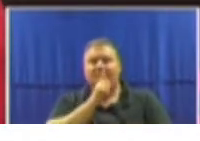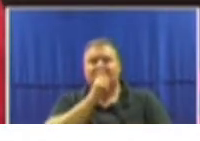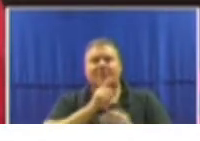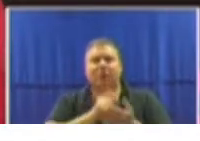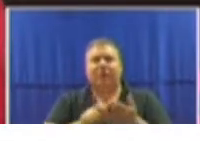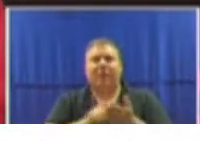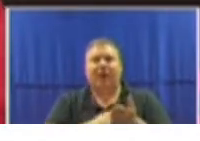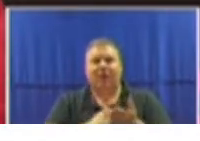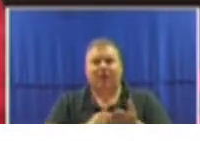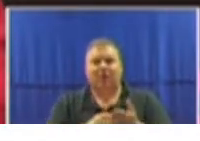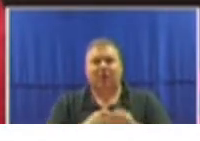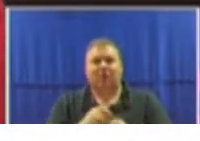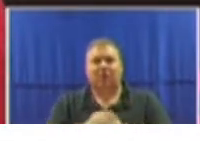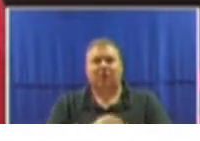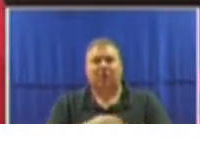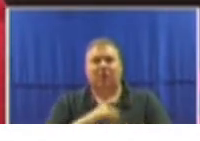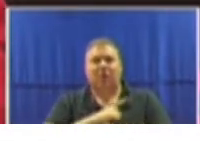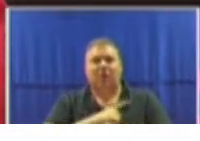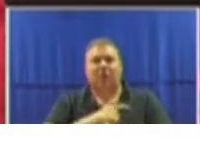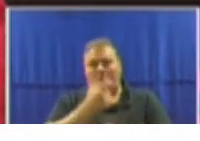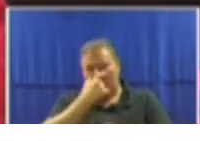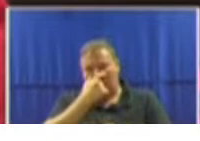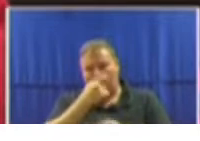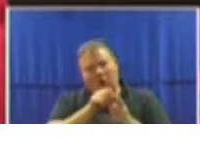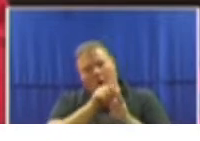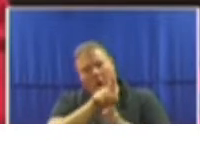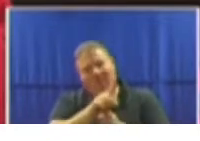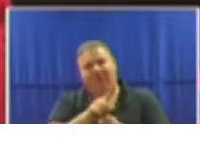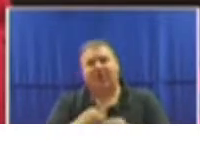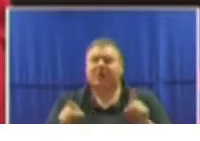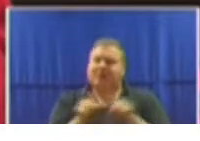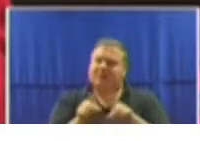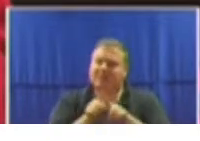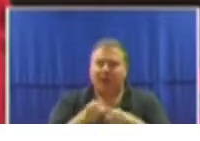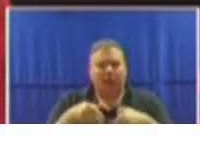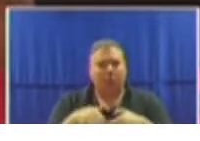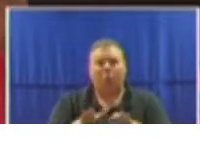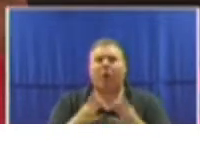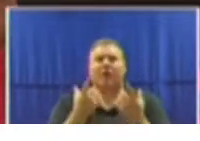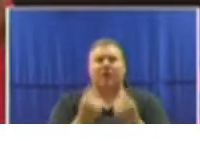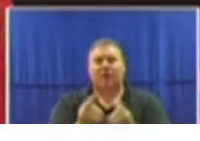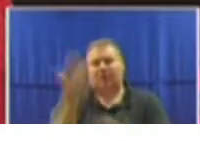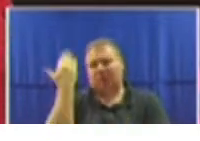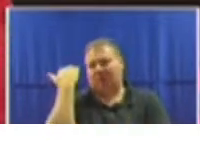remove Cyril Ramaphosa in the same way we did before.